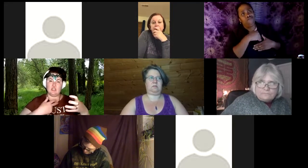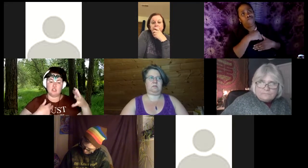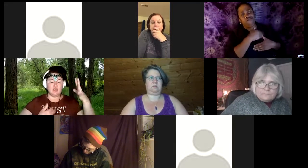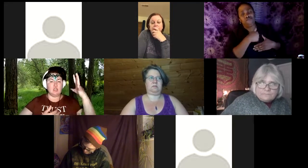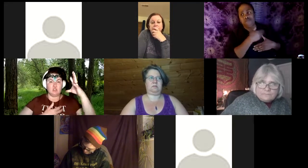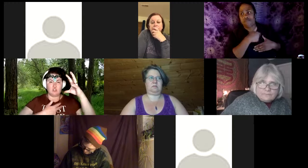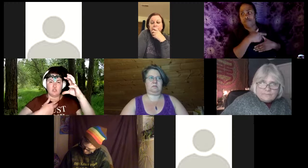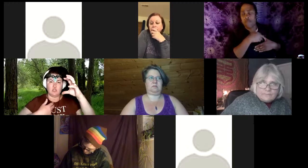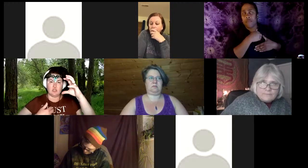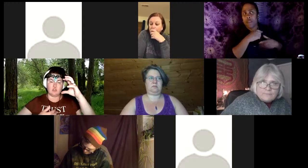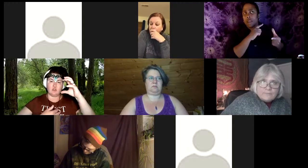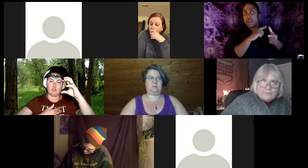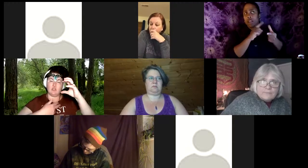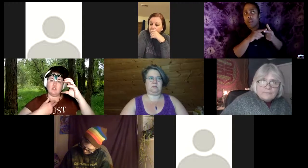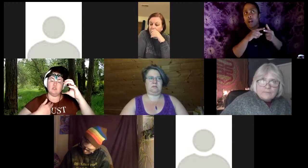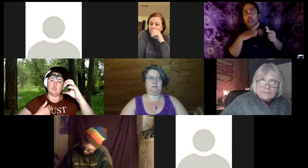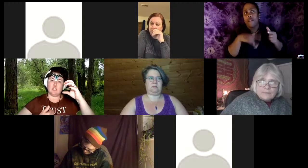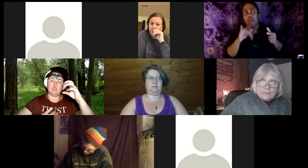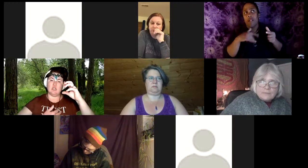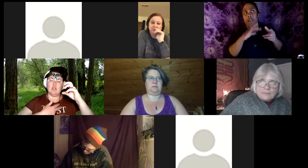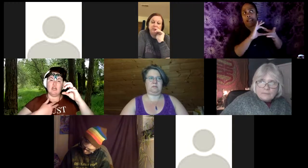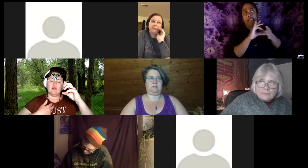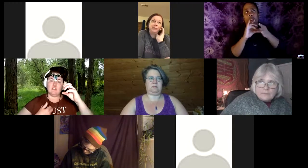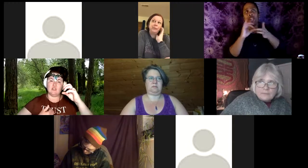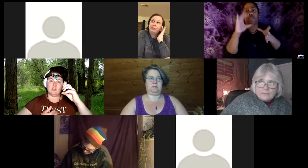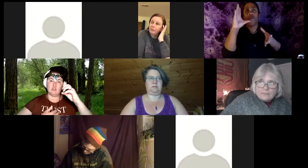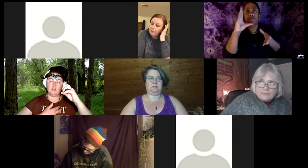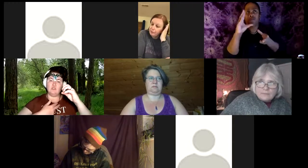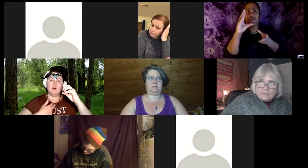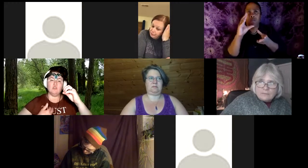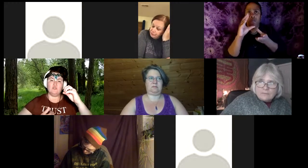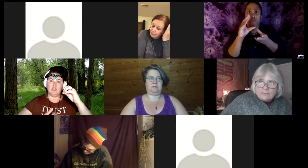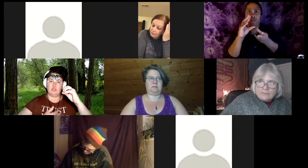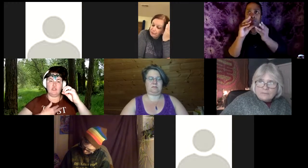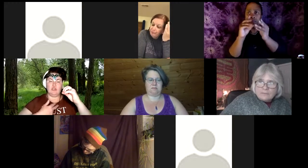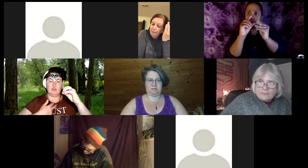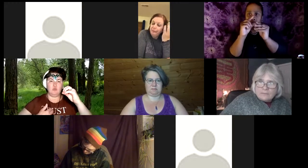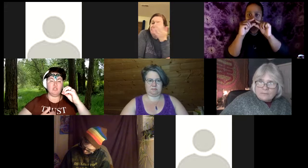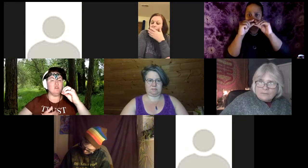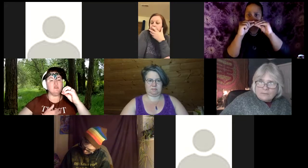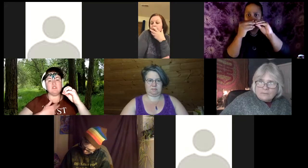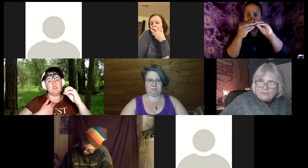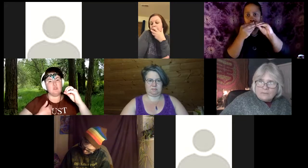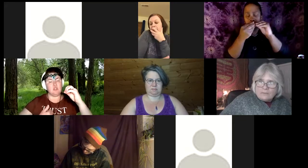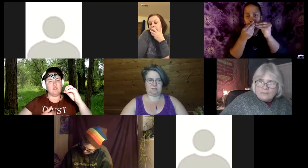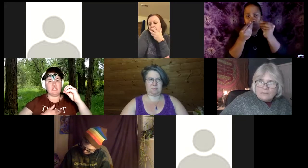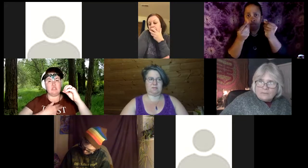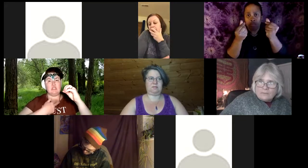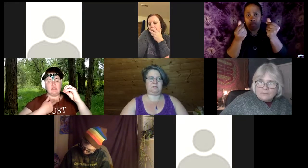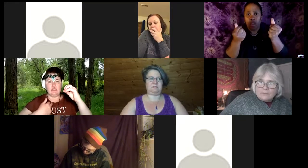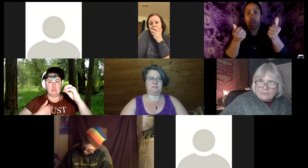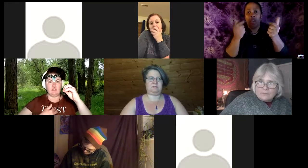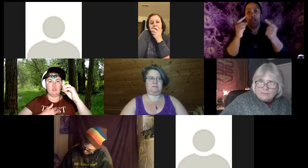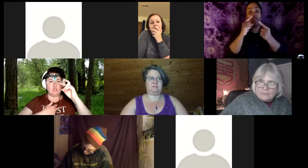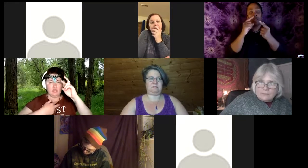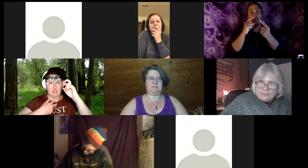that connection shrinking, shrinking, shrinking, and eventually you don't feel it anymore. Even if it's something that you